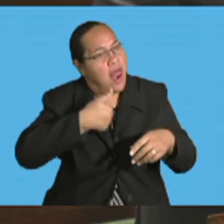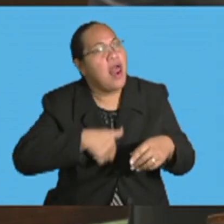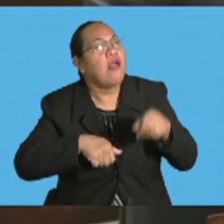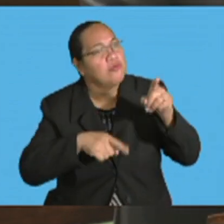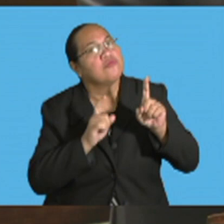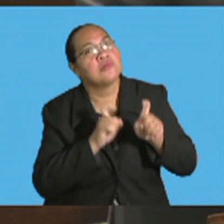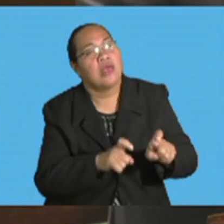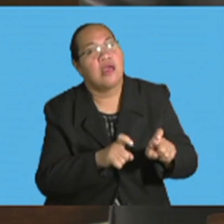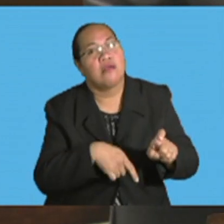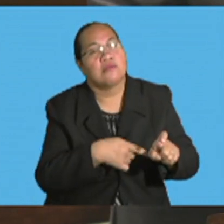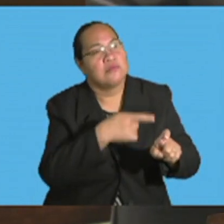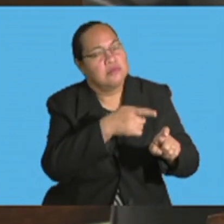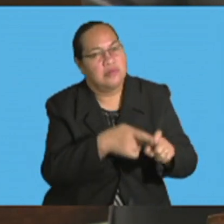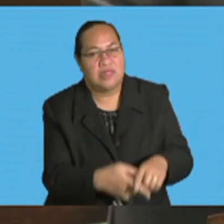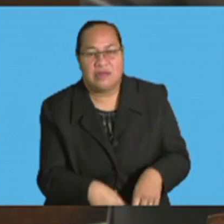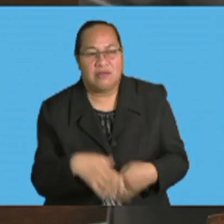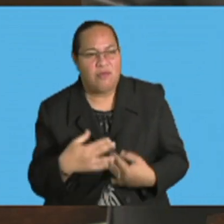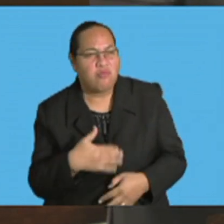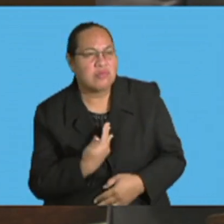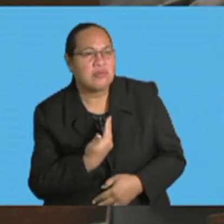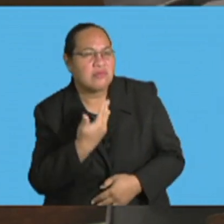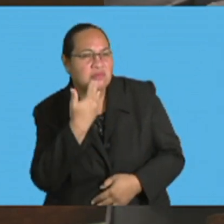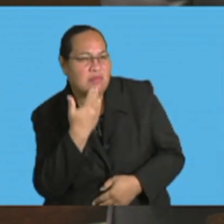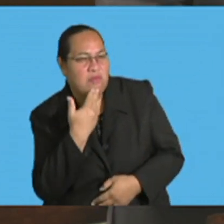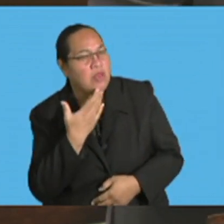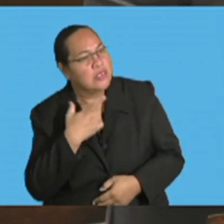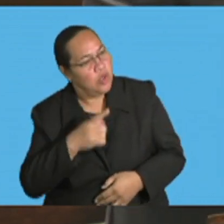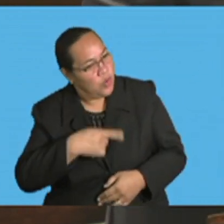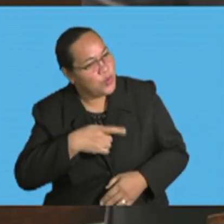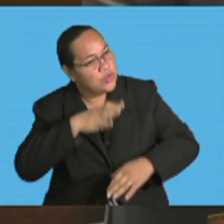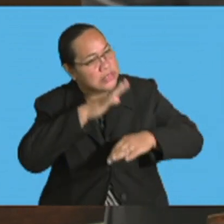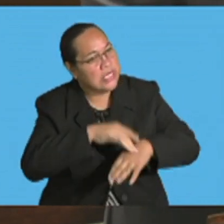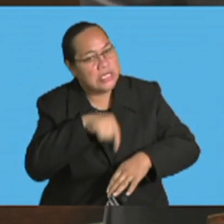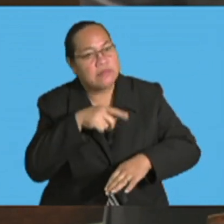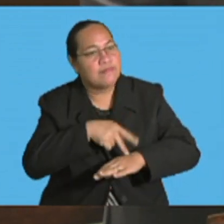ranks. It's shameful that he still sits in this parliament.